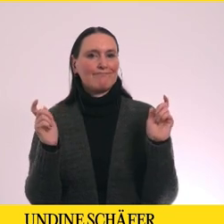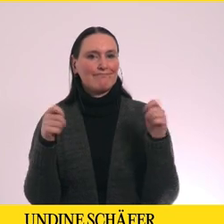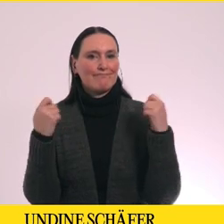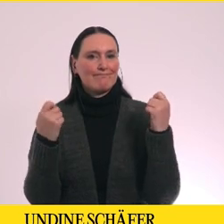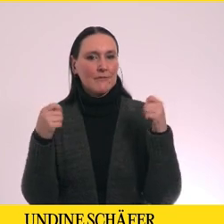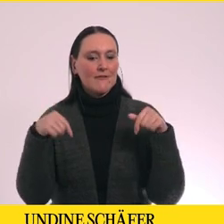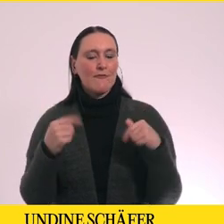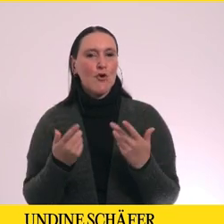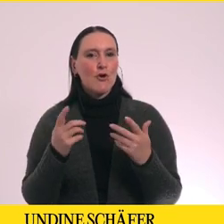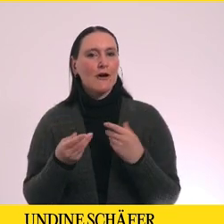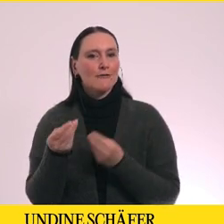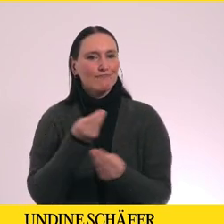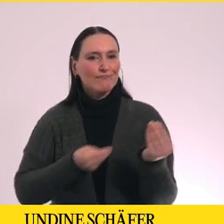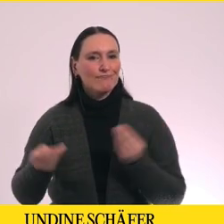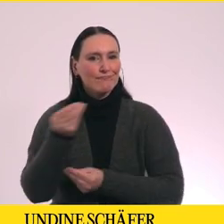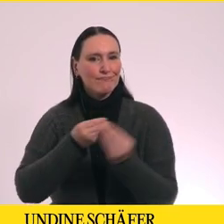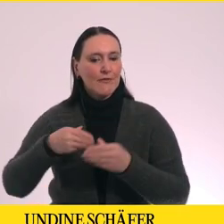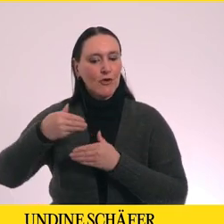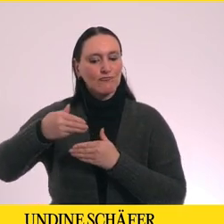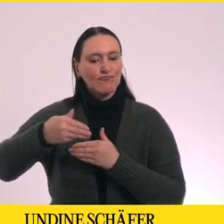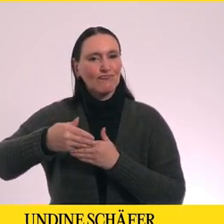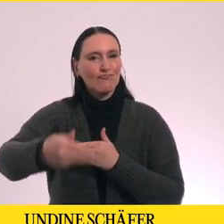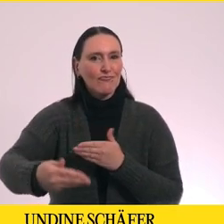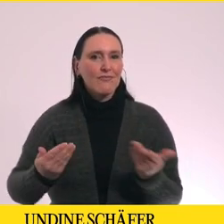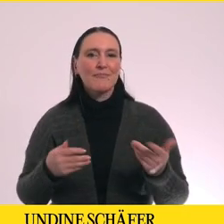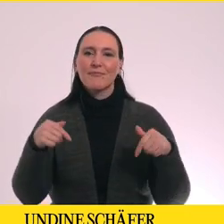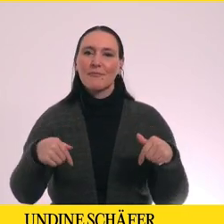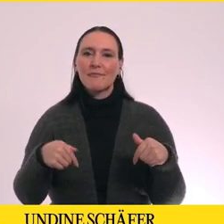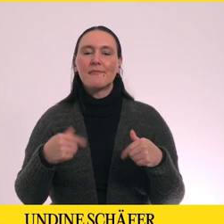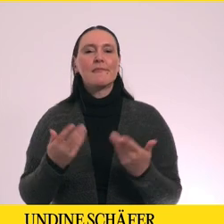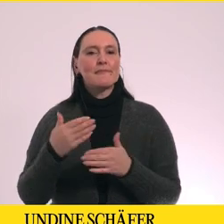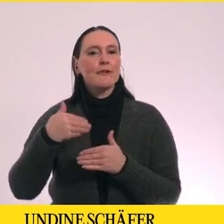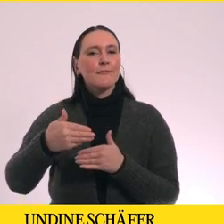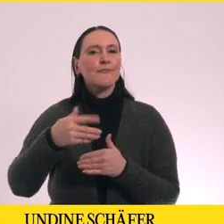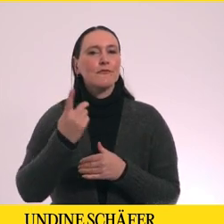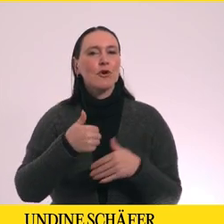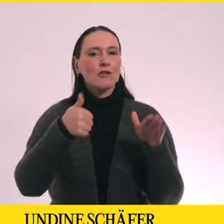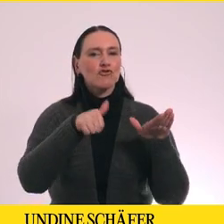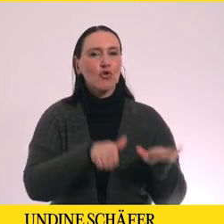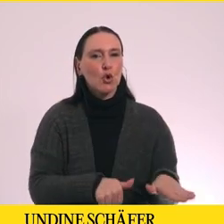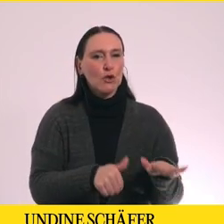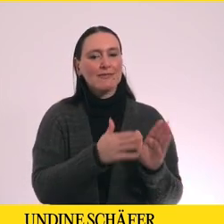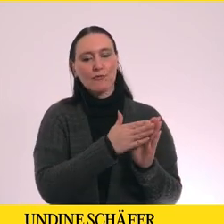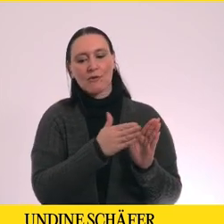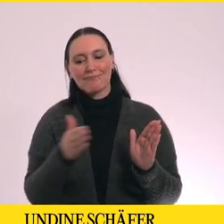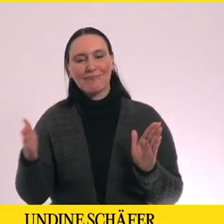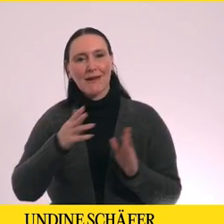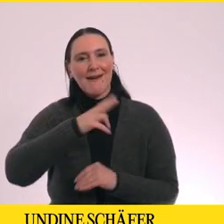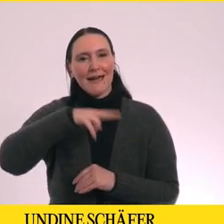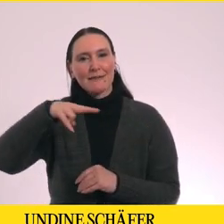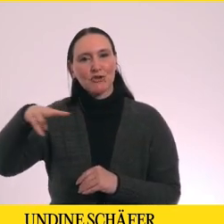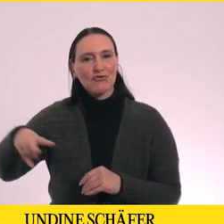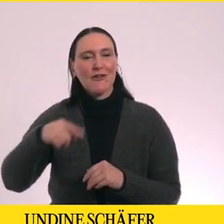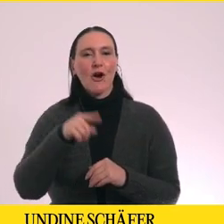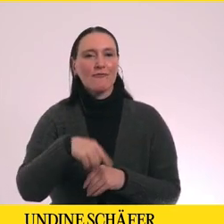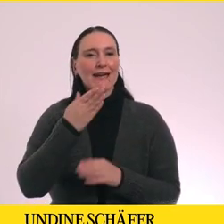are leading up to the June exhibition of Documenta 15, which is under the